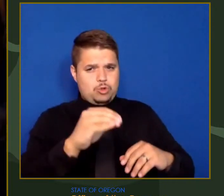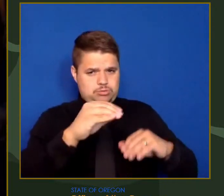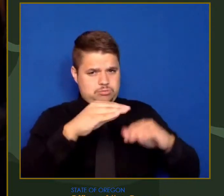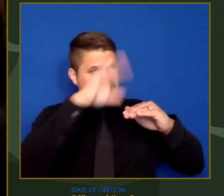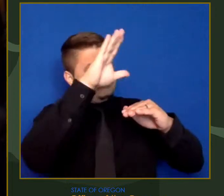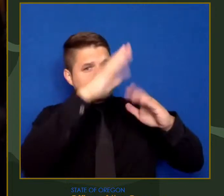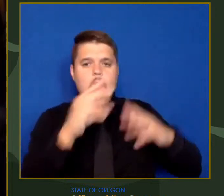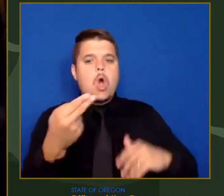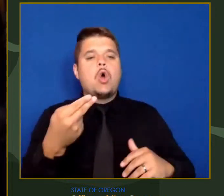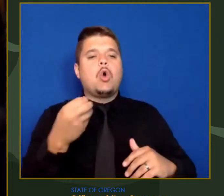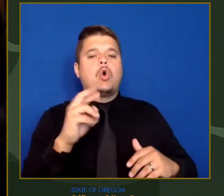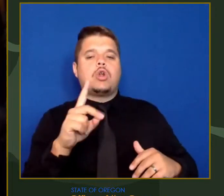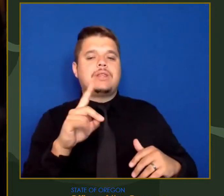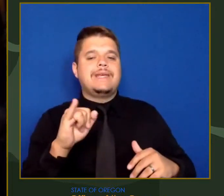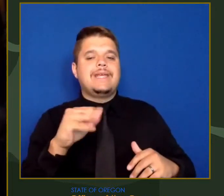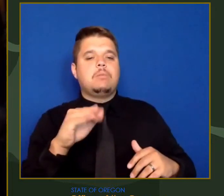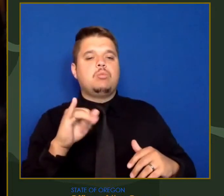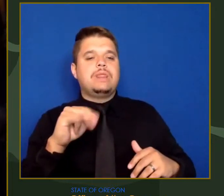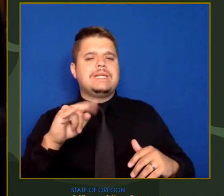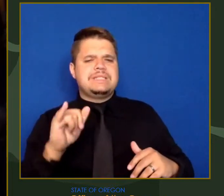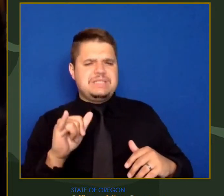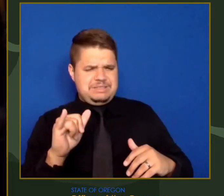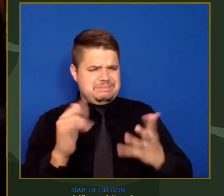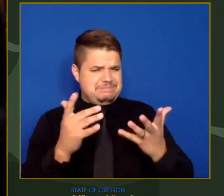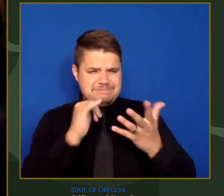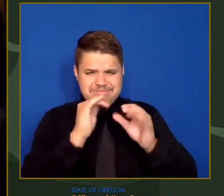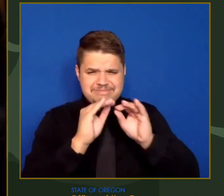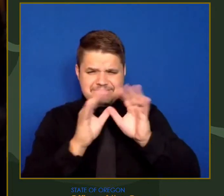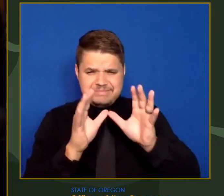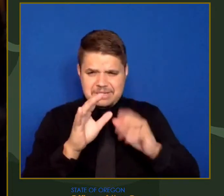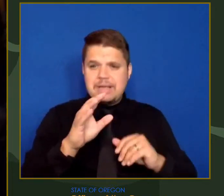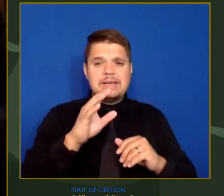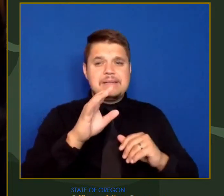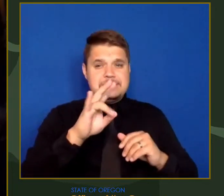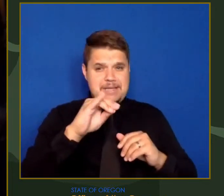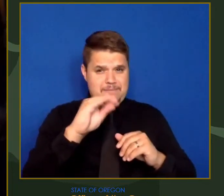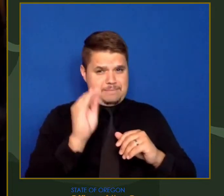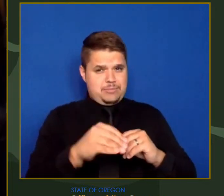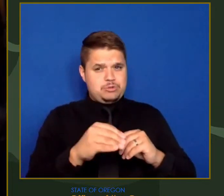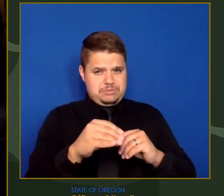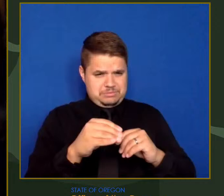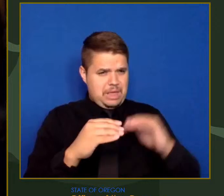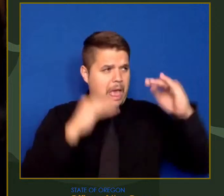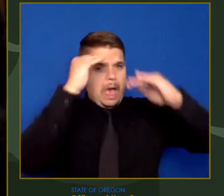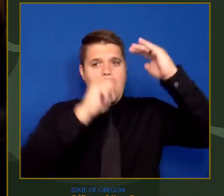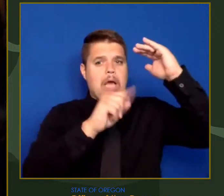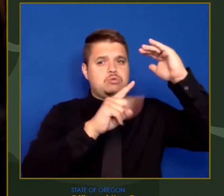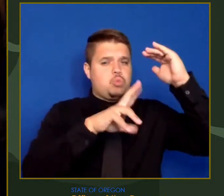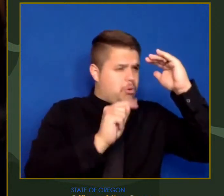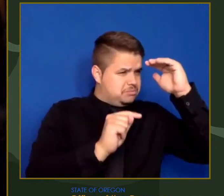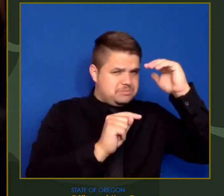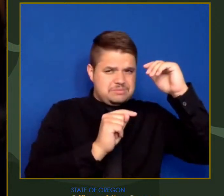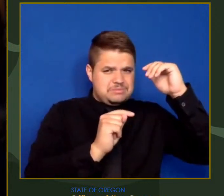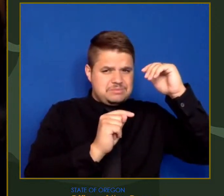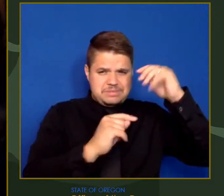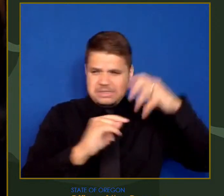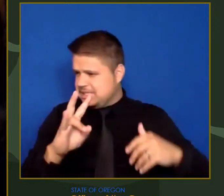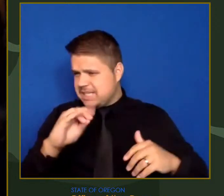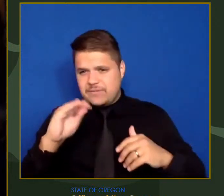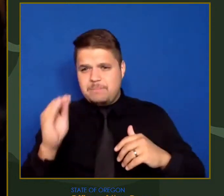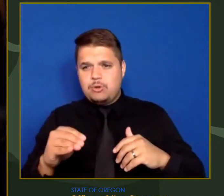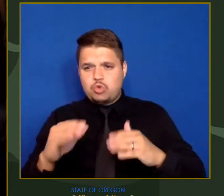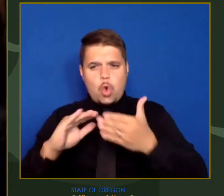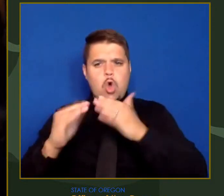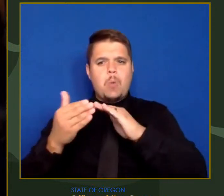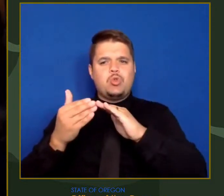far from 70% of the state. And as we can see in counties like Deschutes County, where Dr. Avignon is located, that we can have extremely high